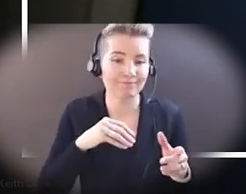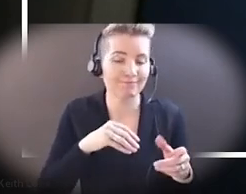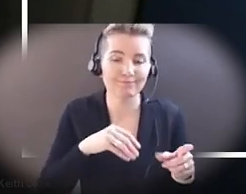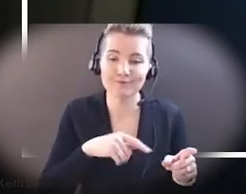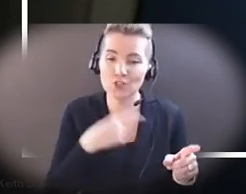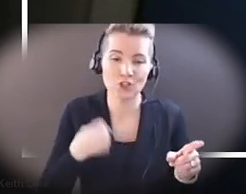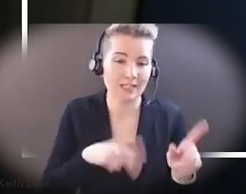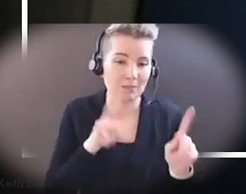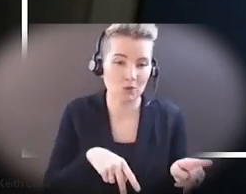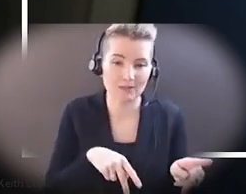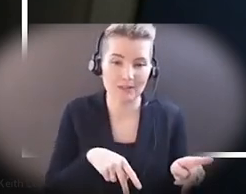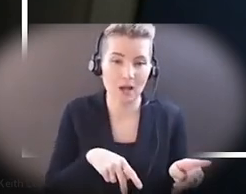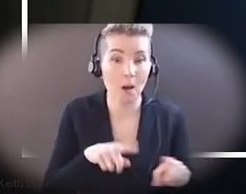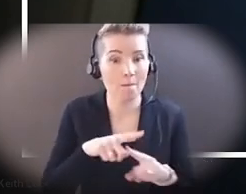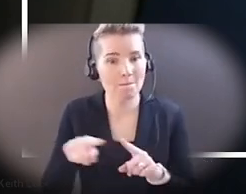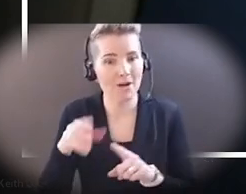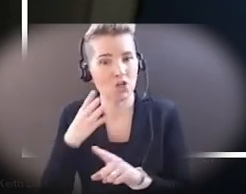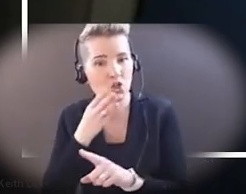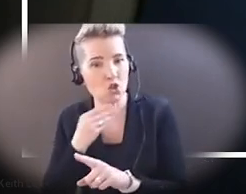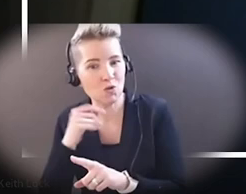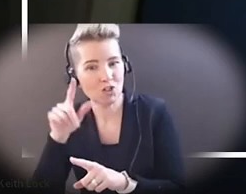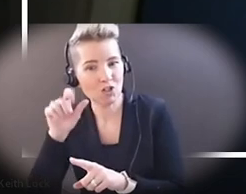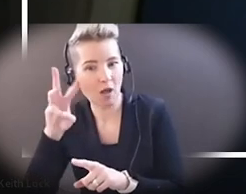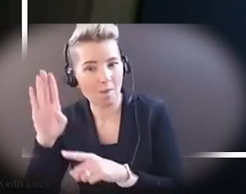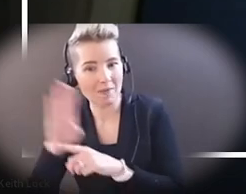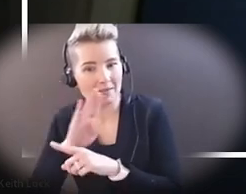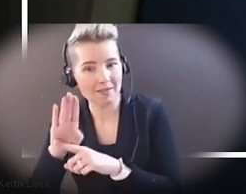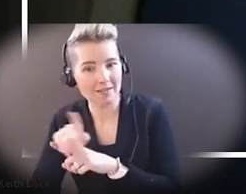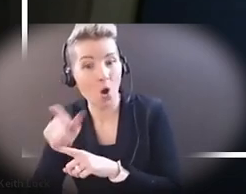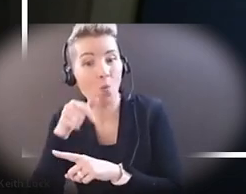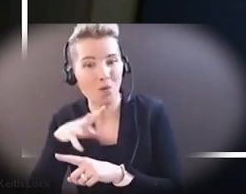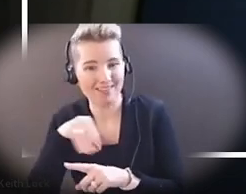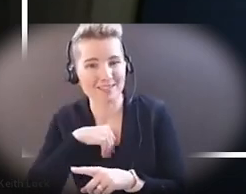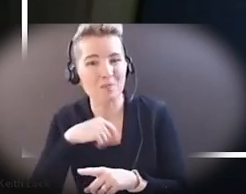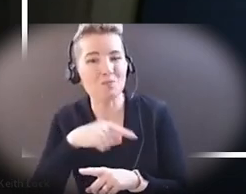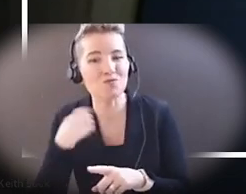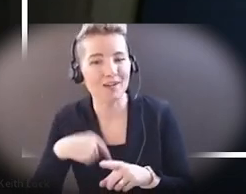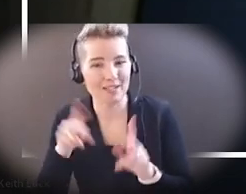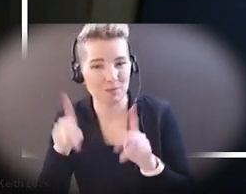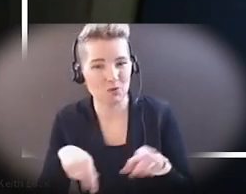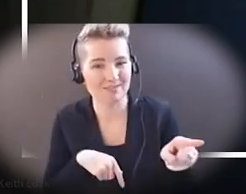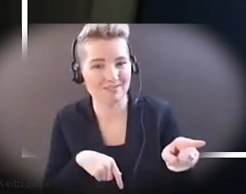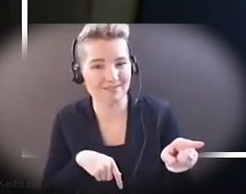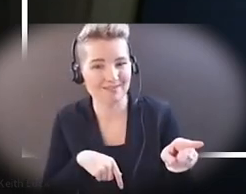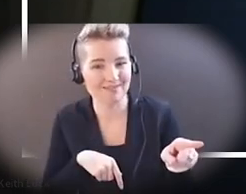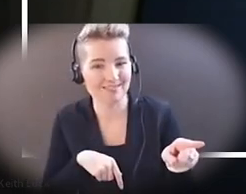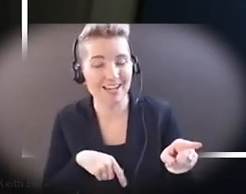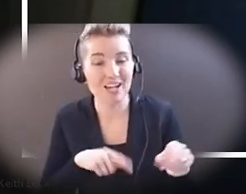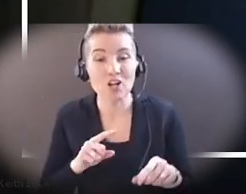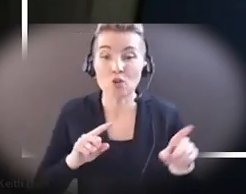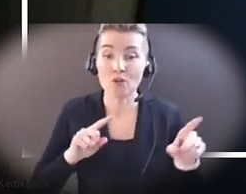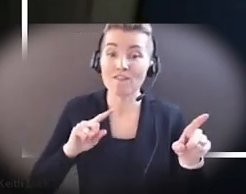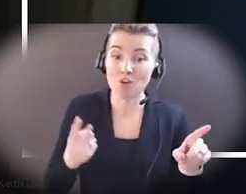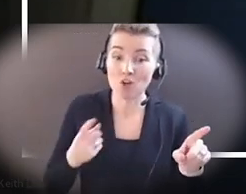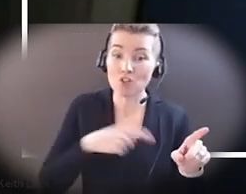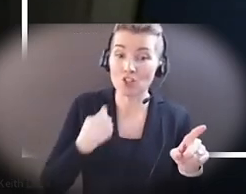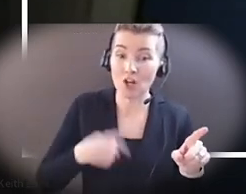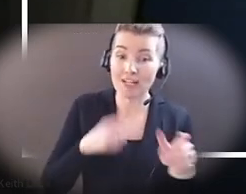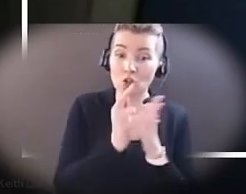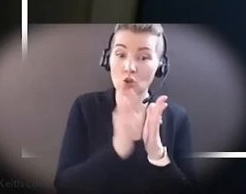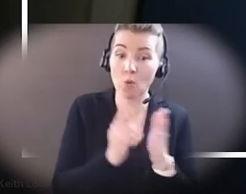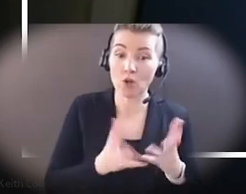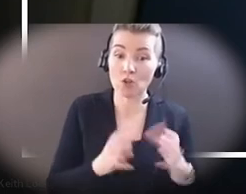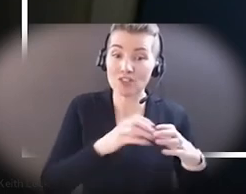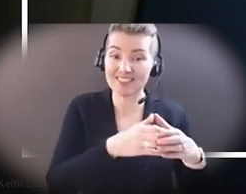take a Chinese person. So the first Chinese lawyers articled with Jewish